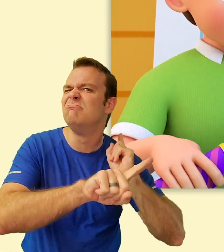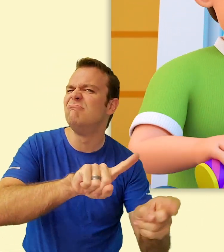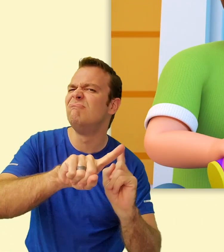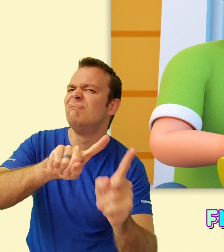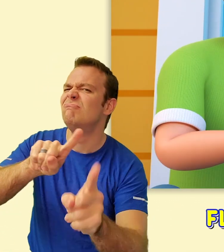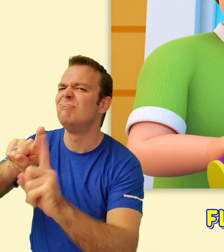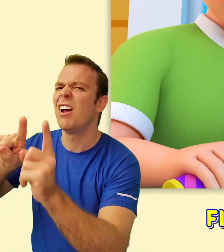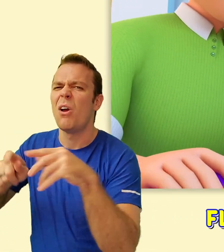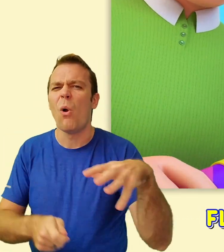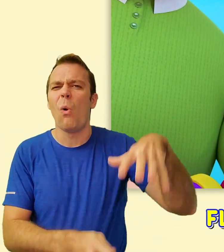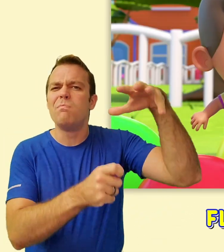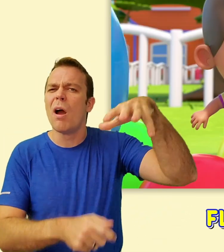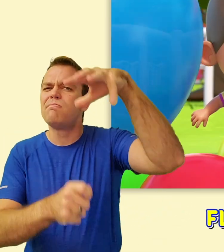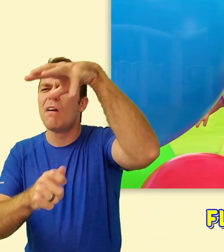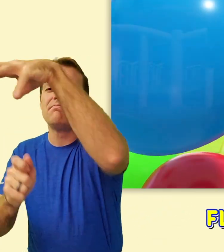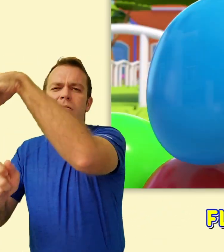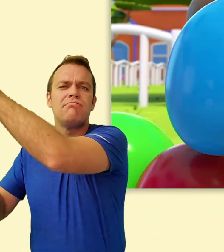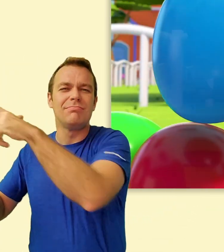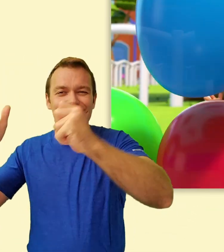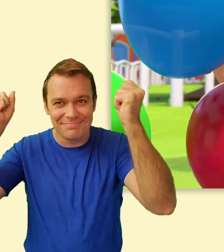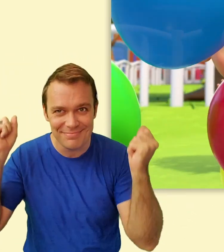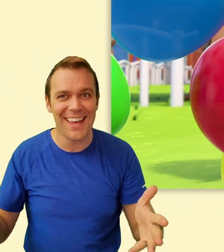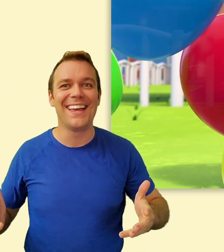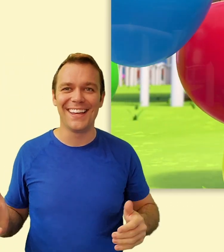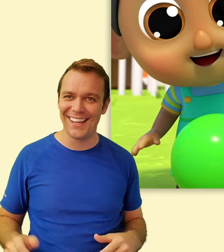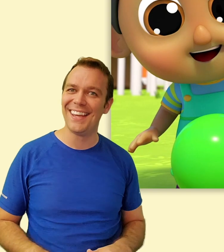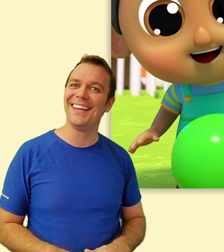color, flying high on strings.